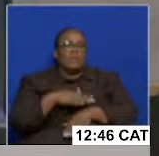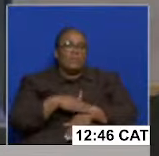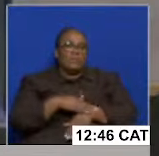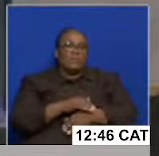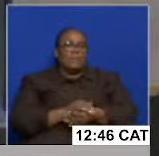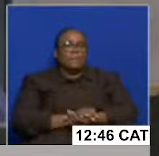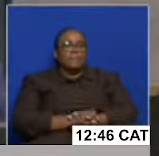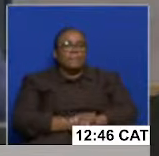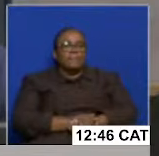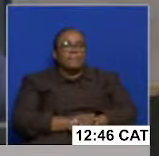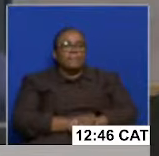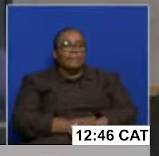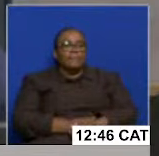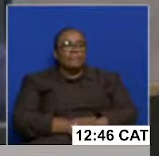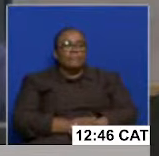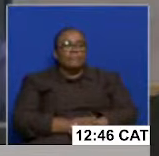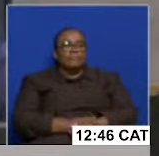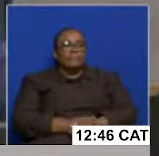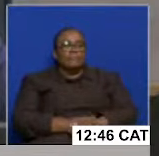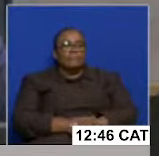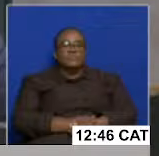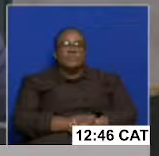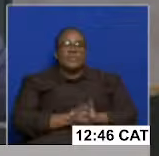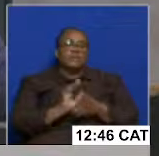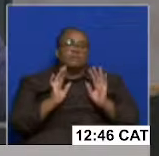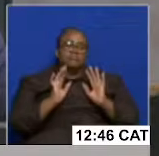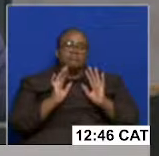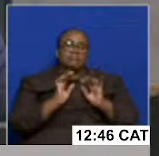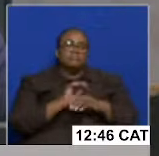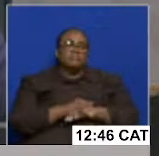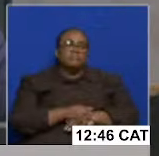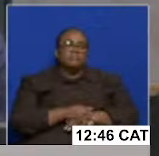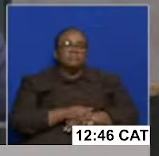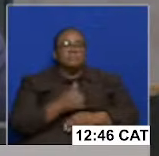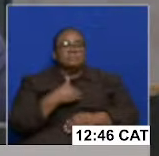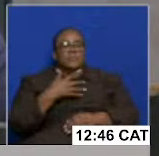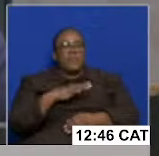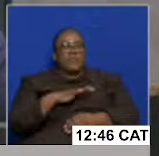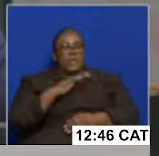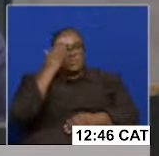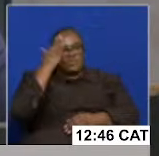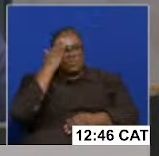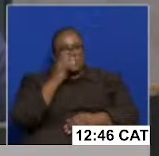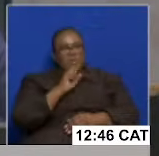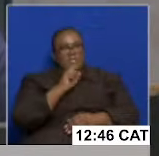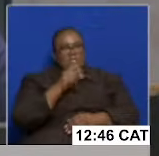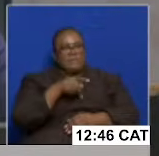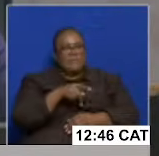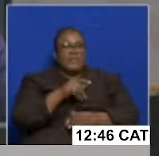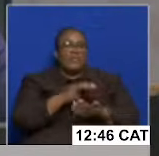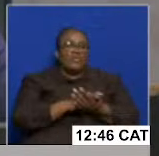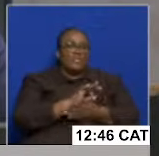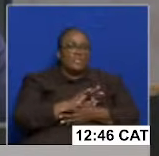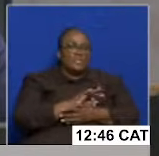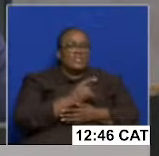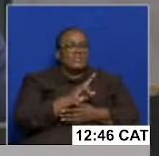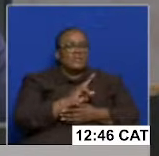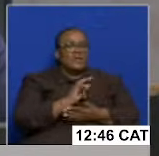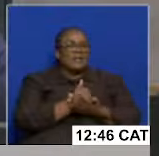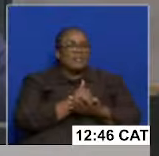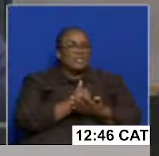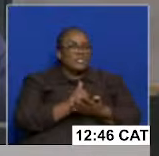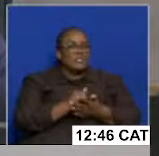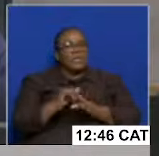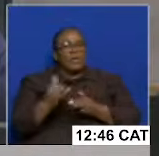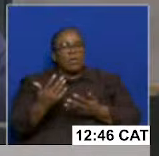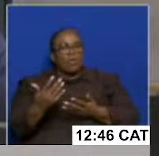I'll leave it. I wanted to know what SAP 13 is. Is it the register, or is it an entry in the